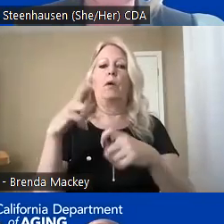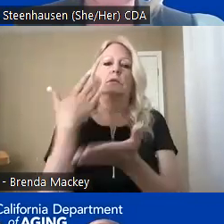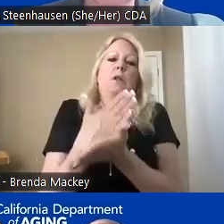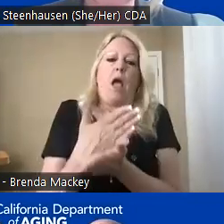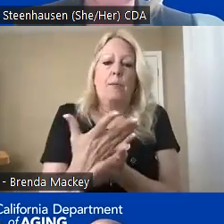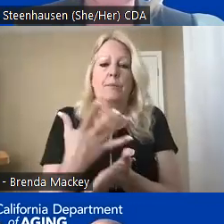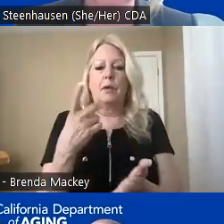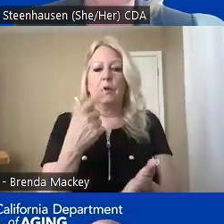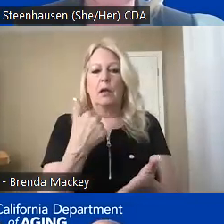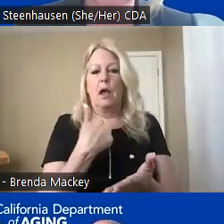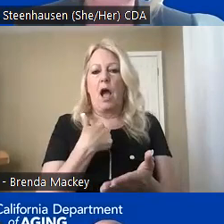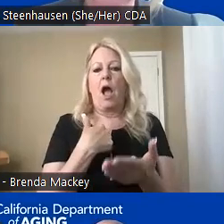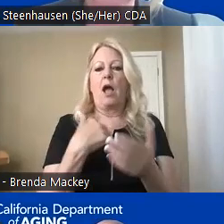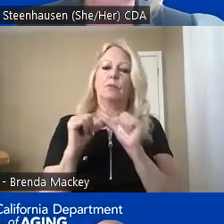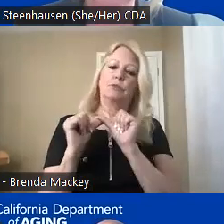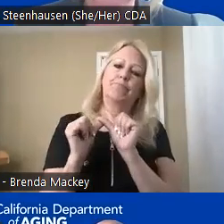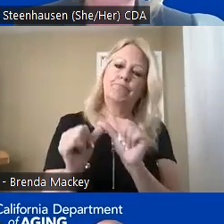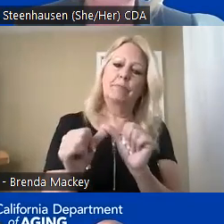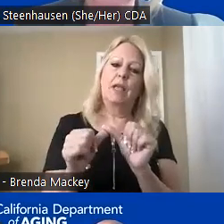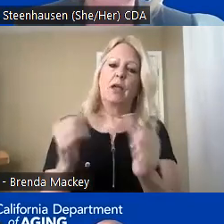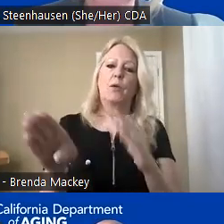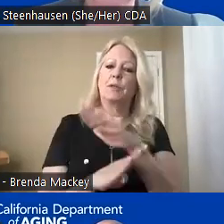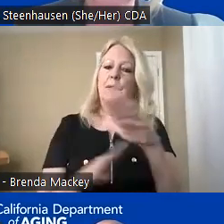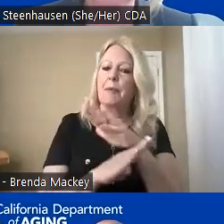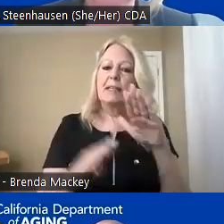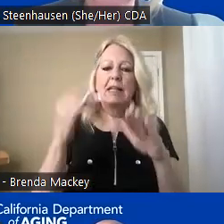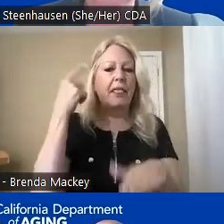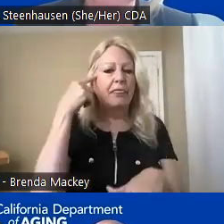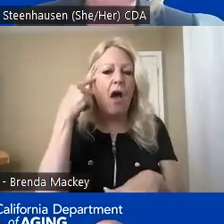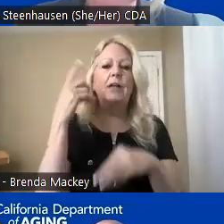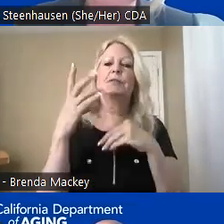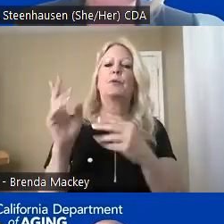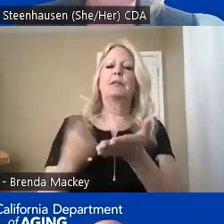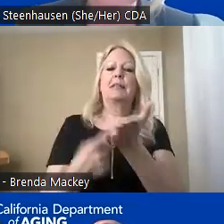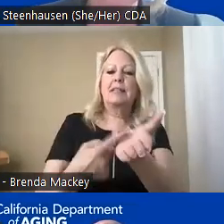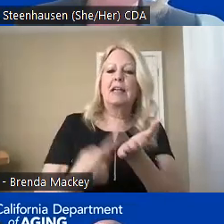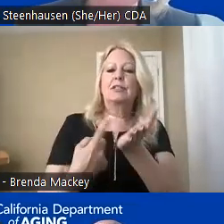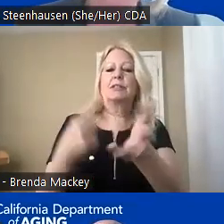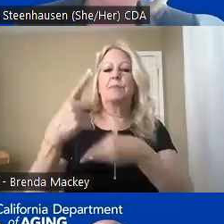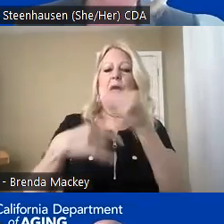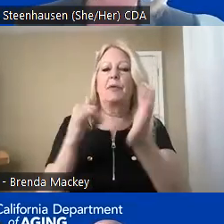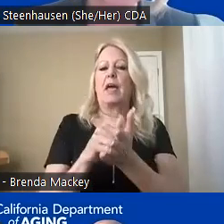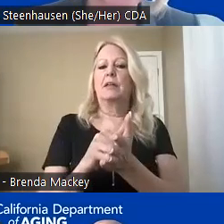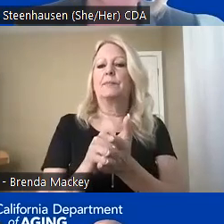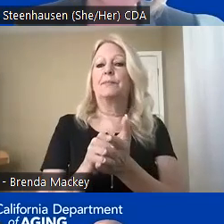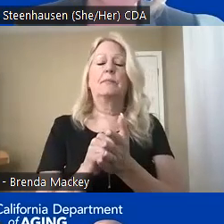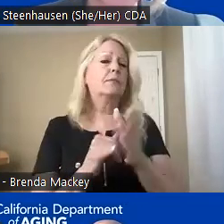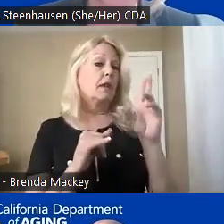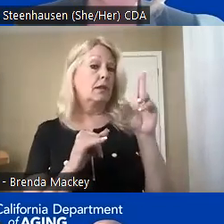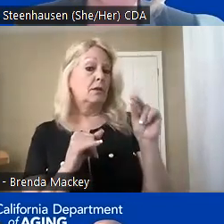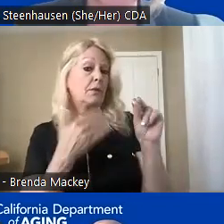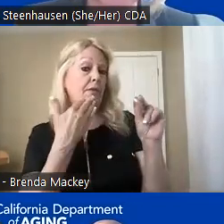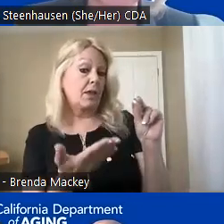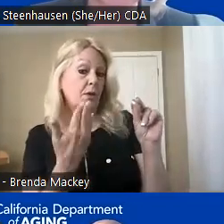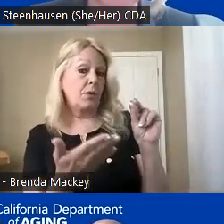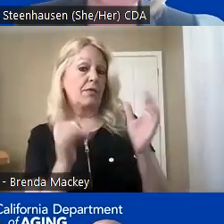on what you had already, but not be able to do more. Any thoughts or discussion about that you can share? Thank you. That's a really important point. And I